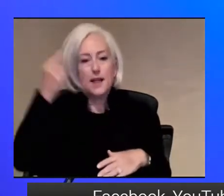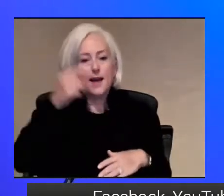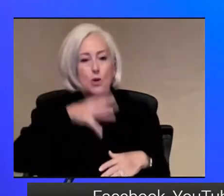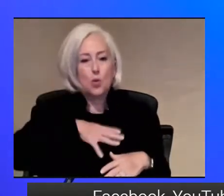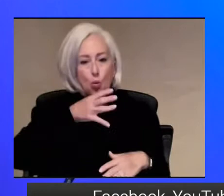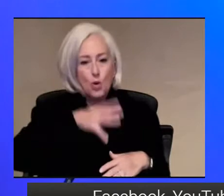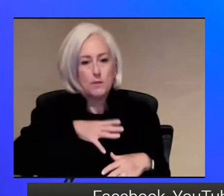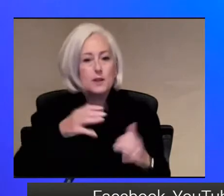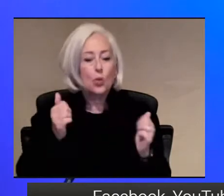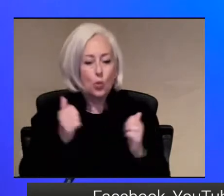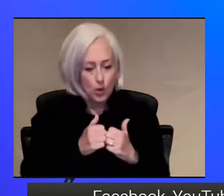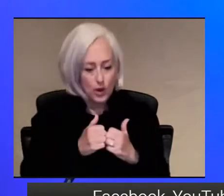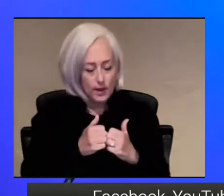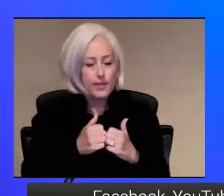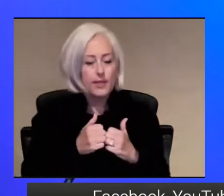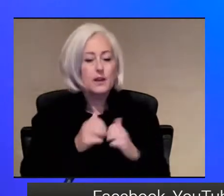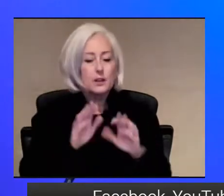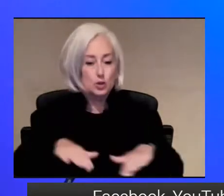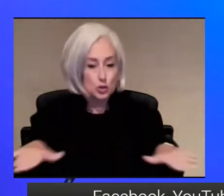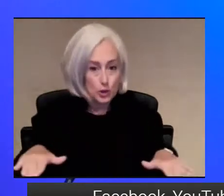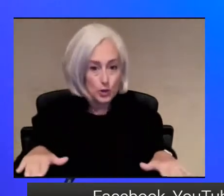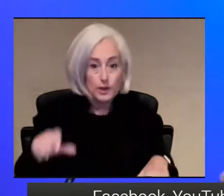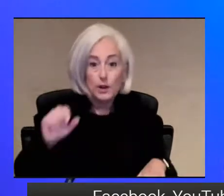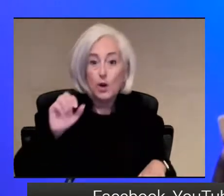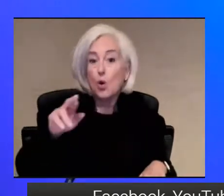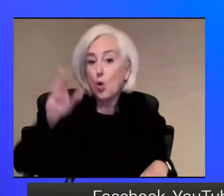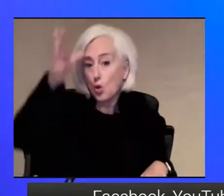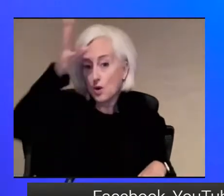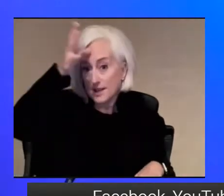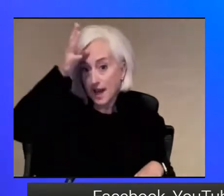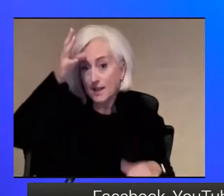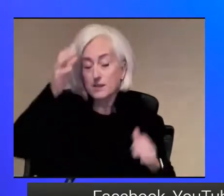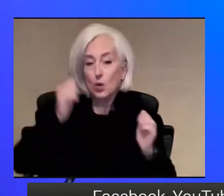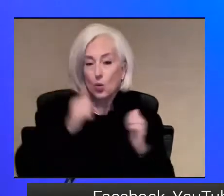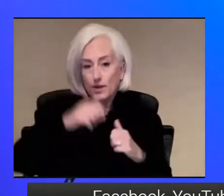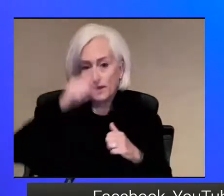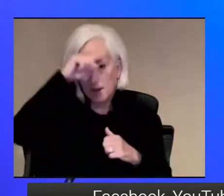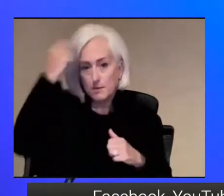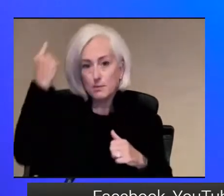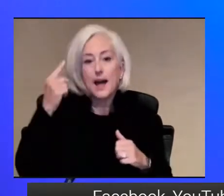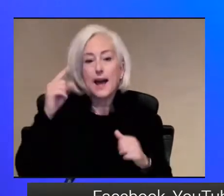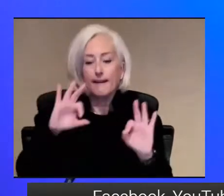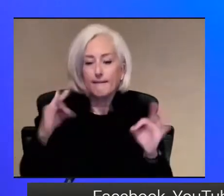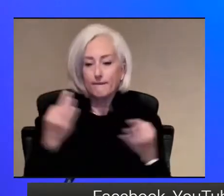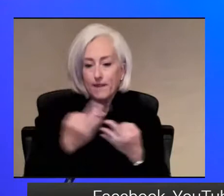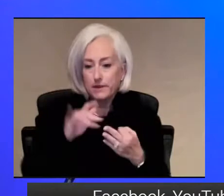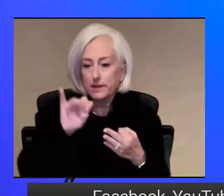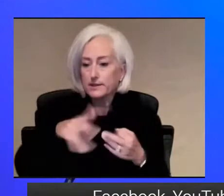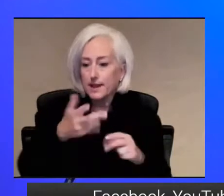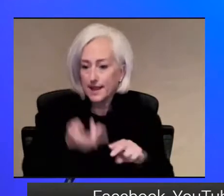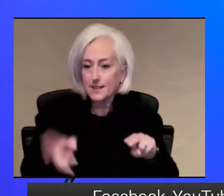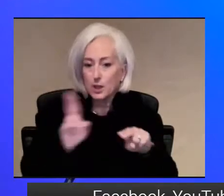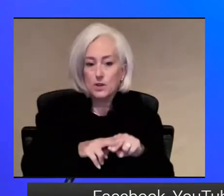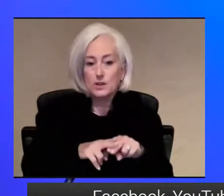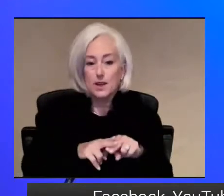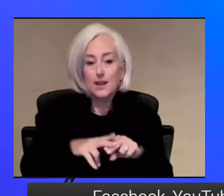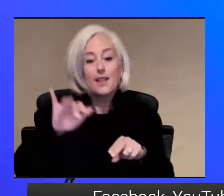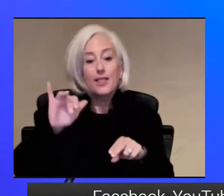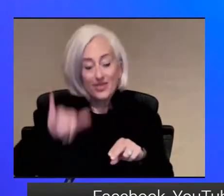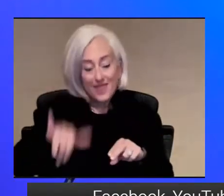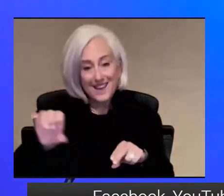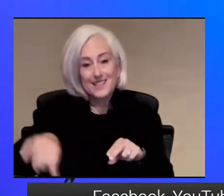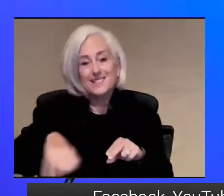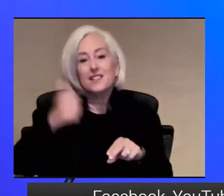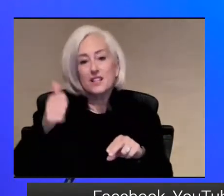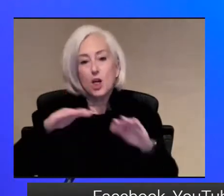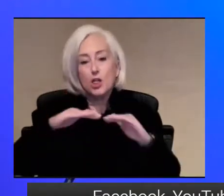fathers who have black families are increasing. So that is a level of stress that we're dealing with on a day-to-day basis, and we're seeing